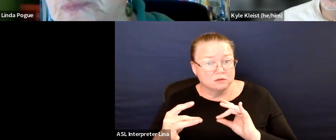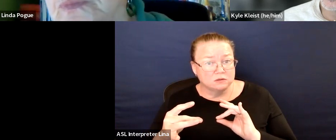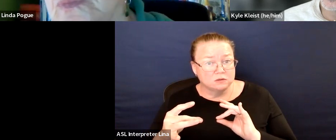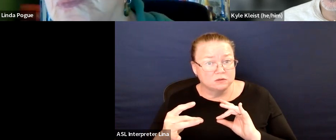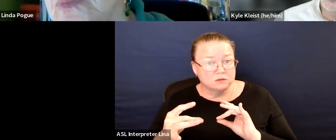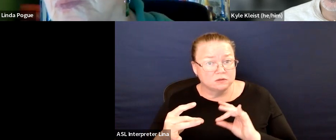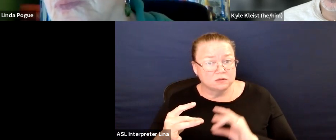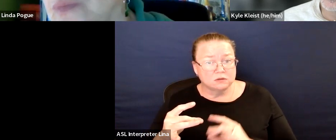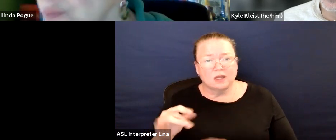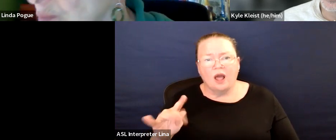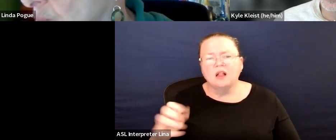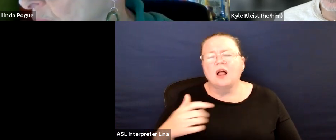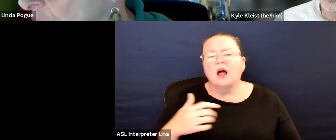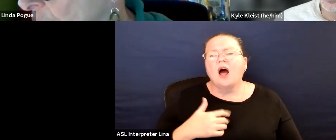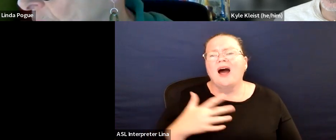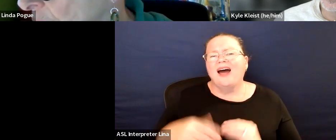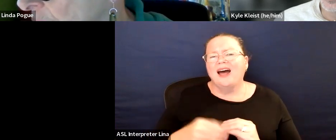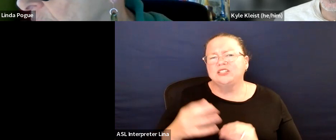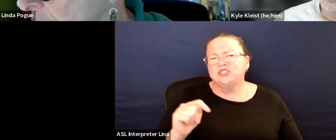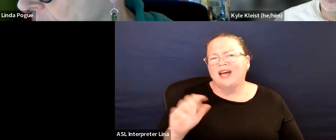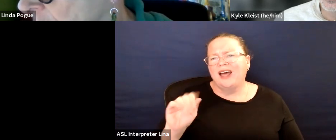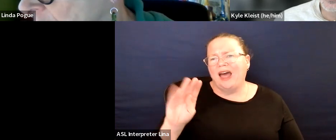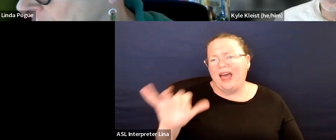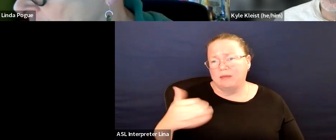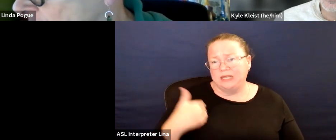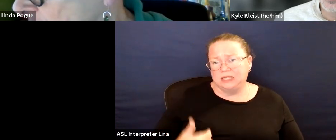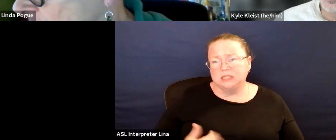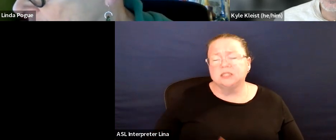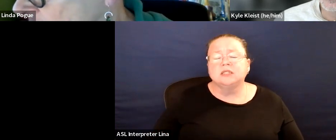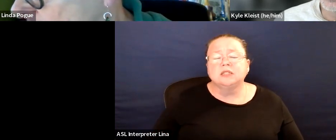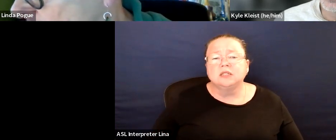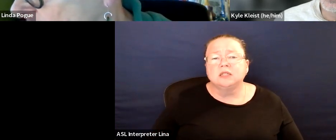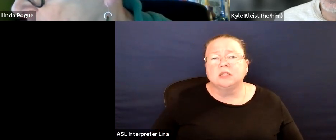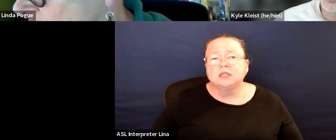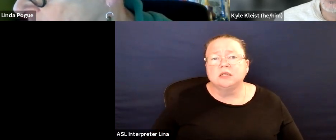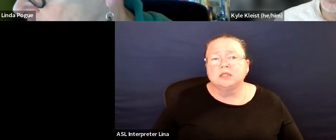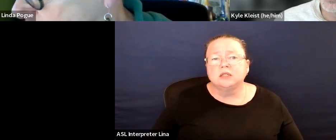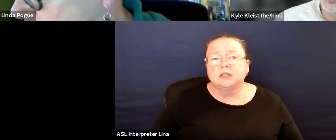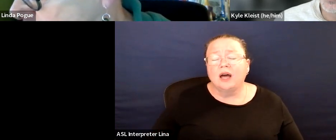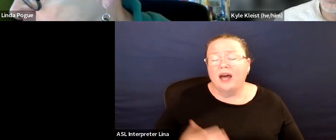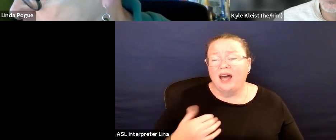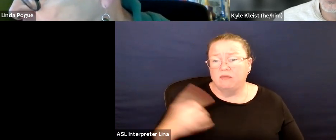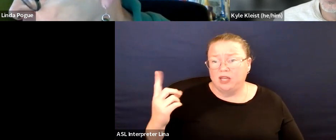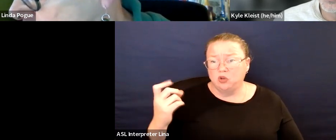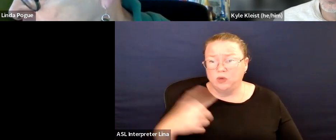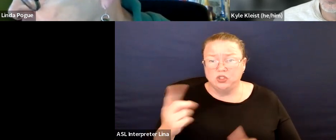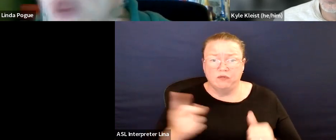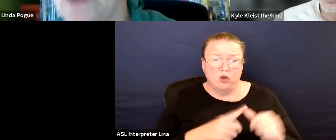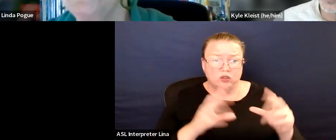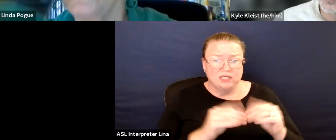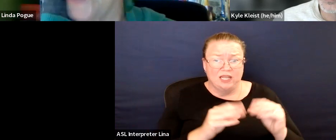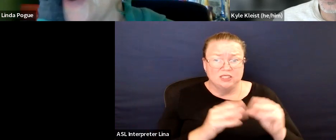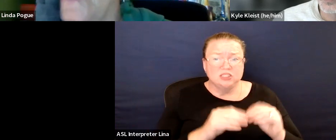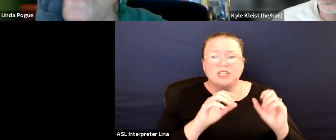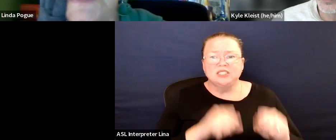Linda and Kyle, I did just put this in the chat. This is Abby. But there was a question from our first session today that you said we could